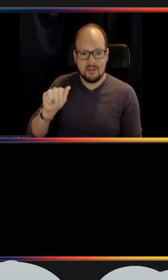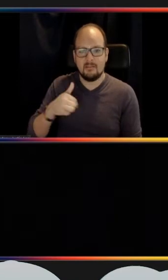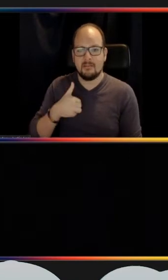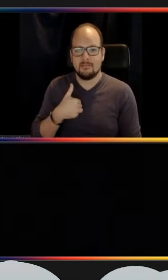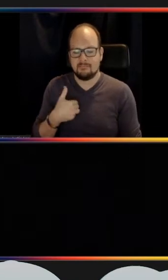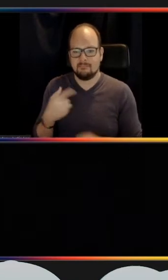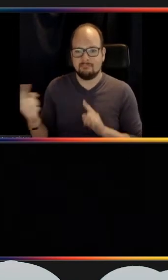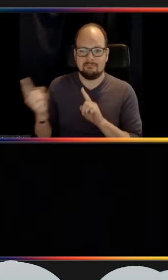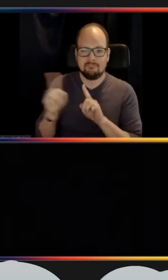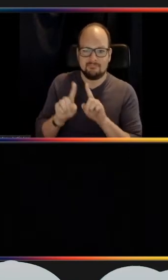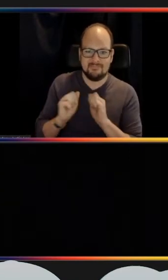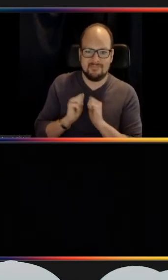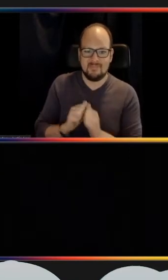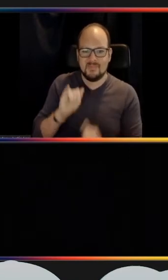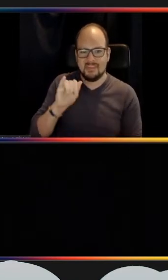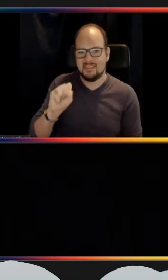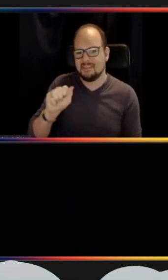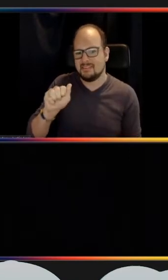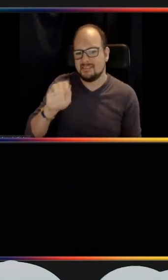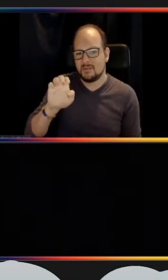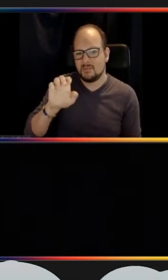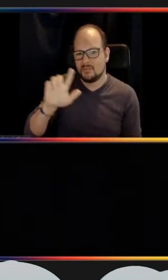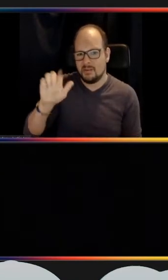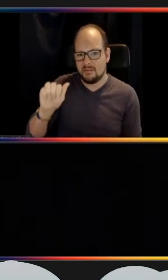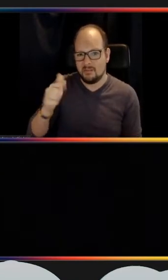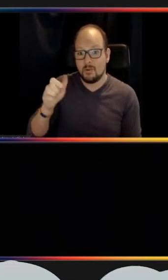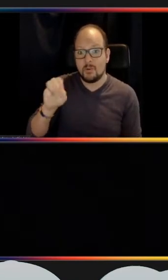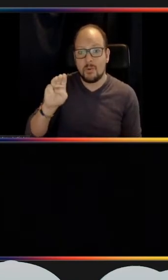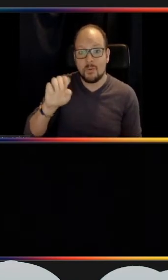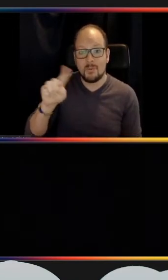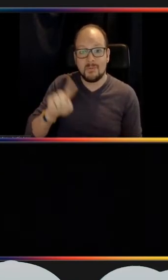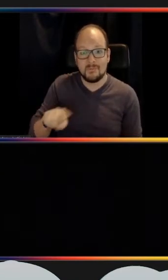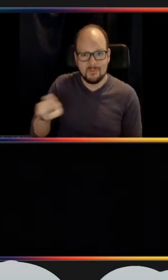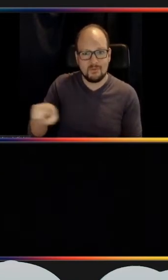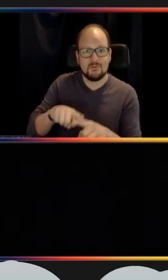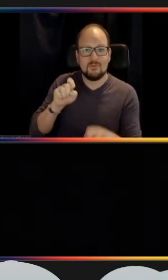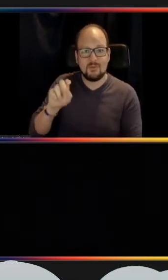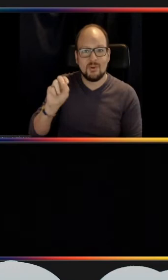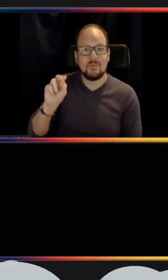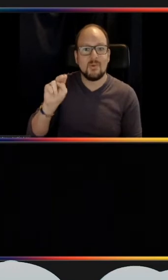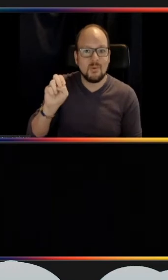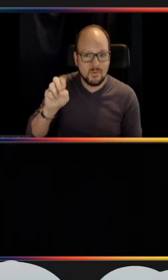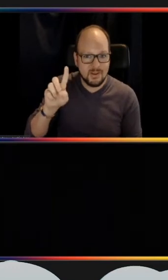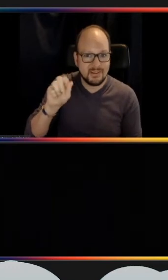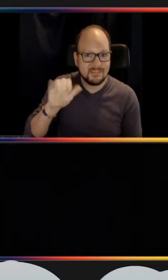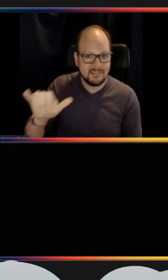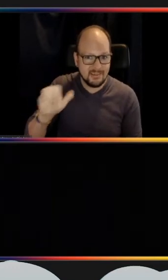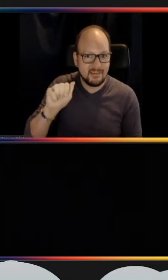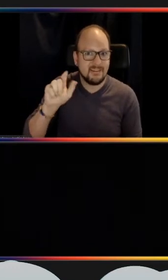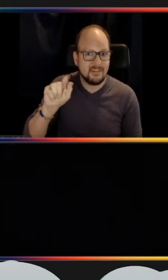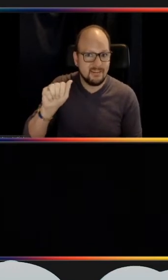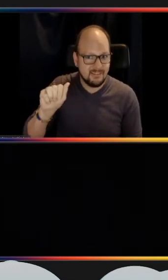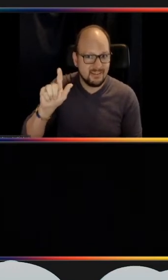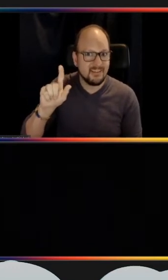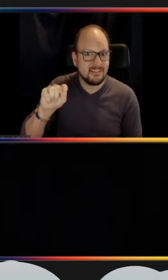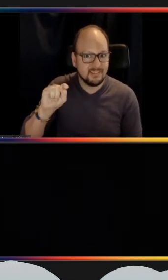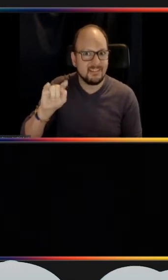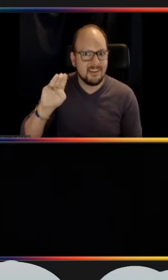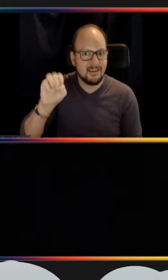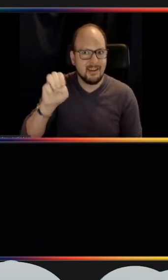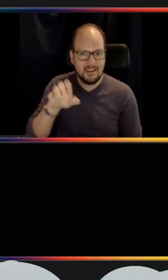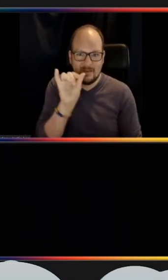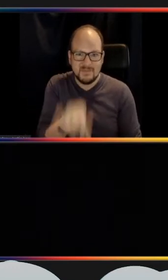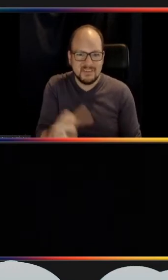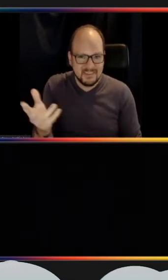at a Time. Hi. Hello. How are you? I'm good. It's so funny. We've been on Zoom. Like, so